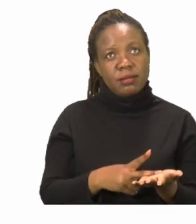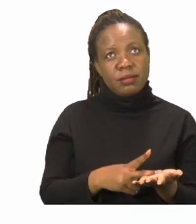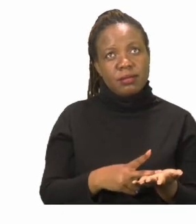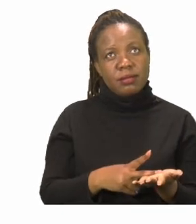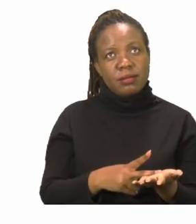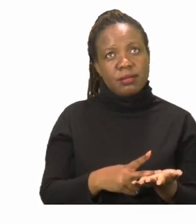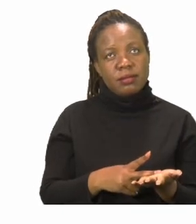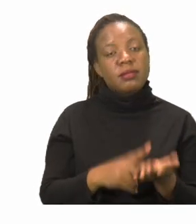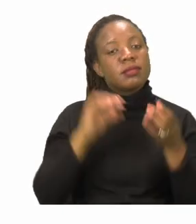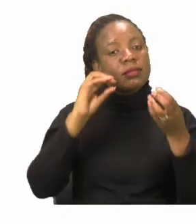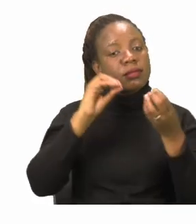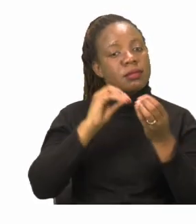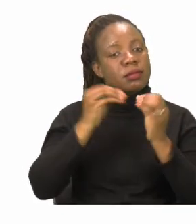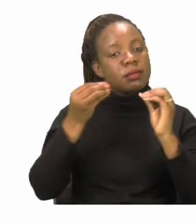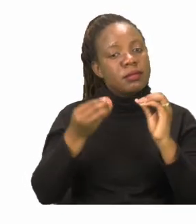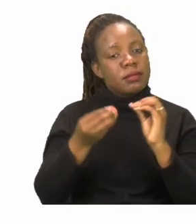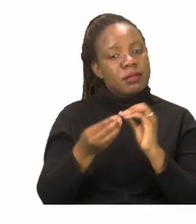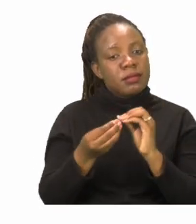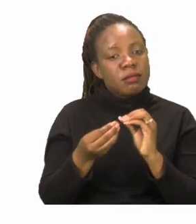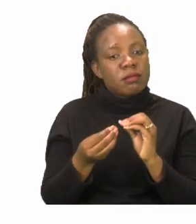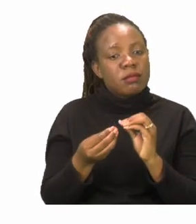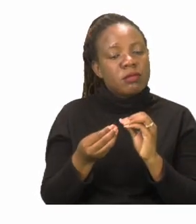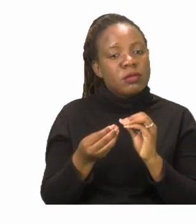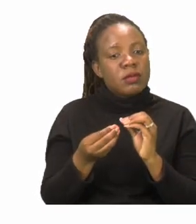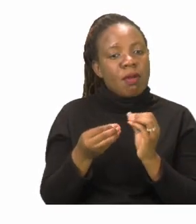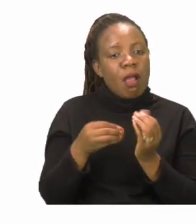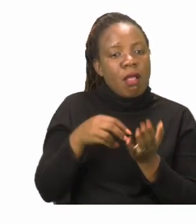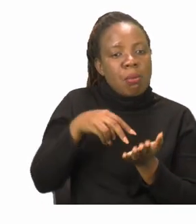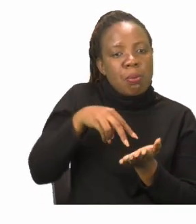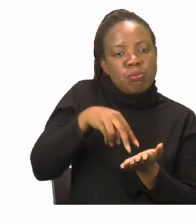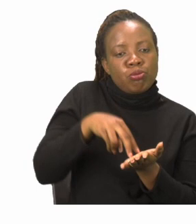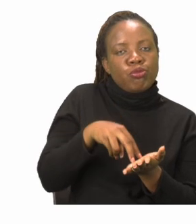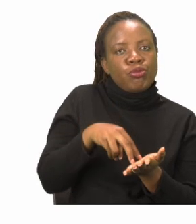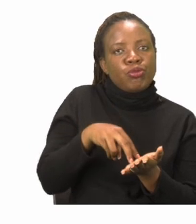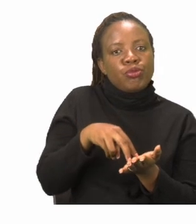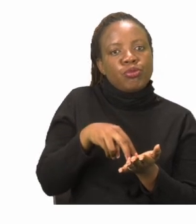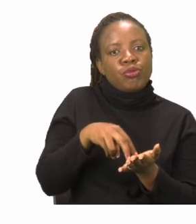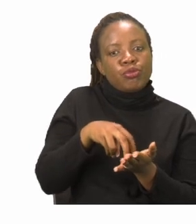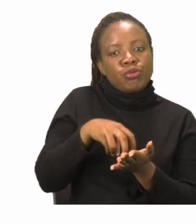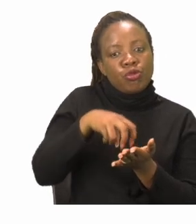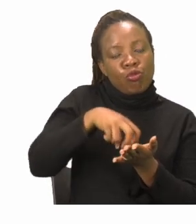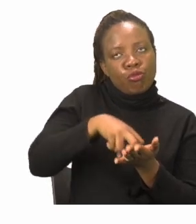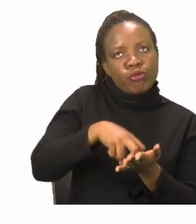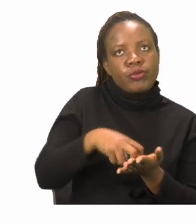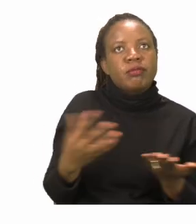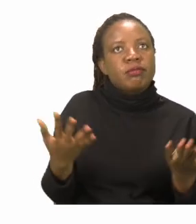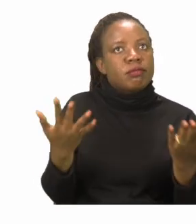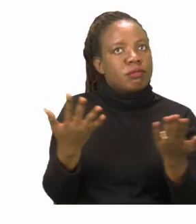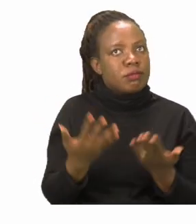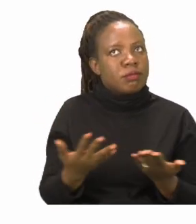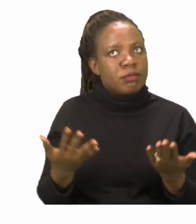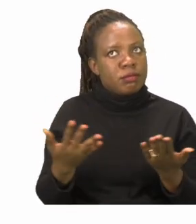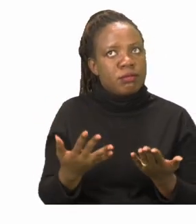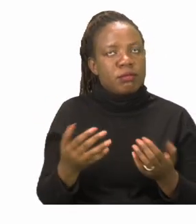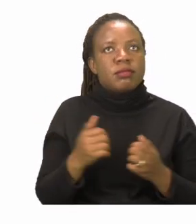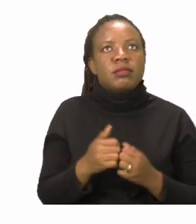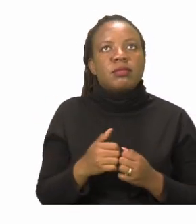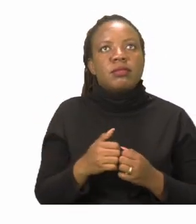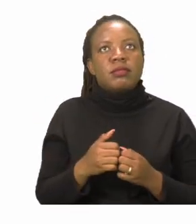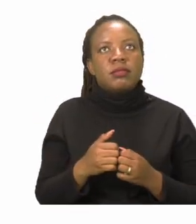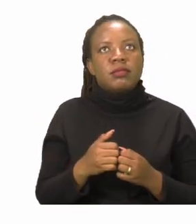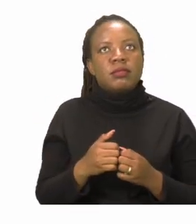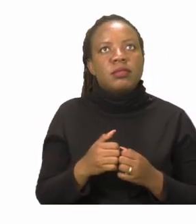where the number sits. Now, it's going to be our job to place each of the